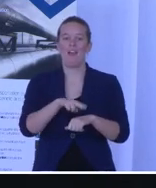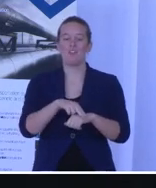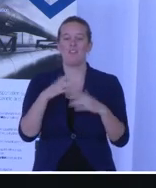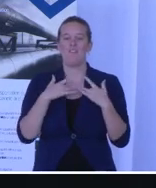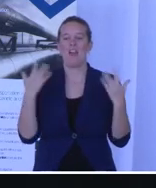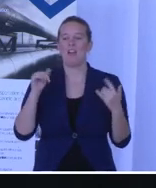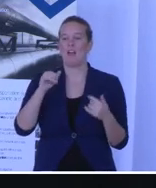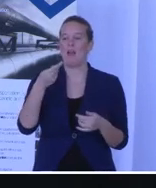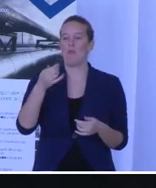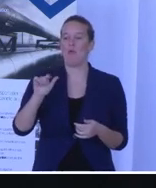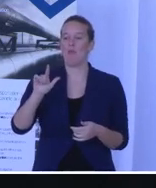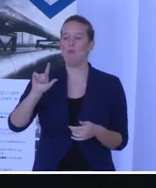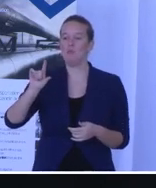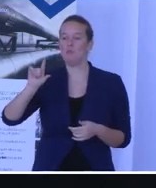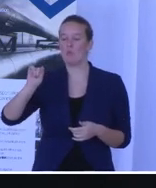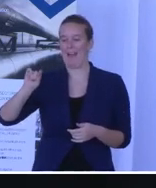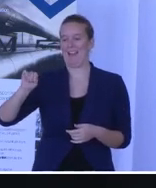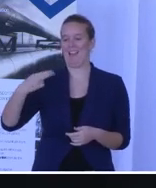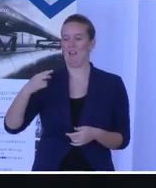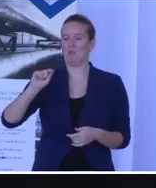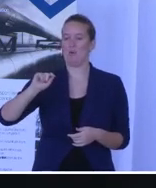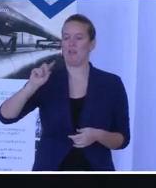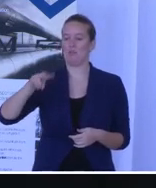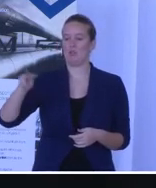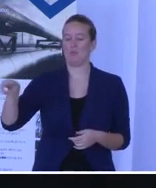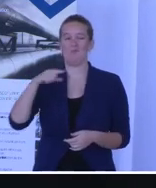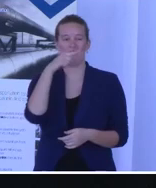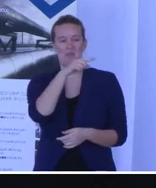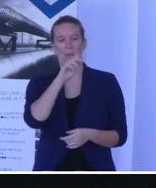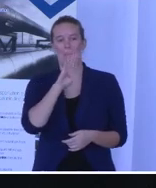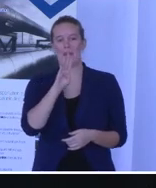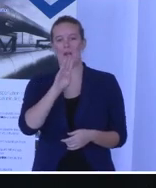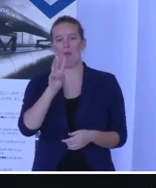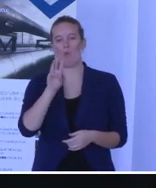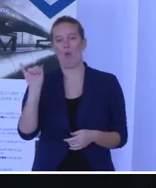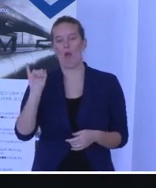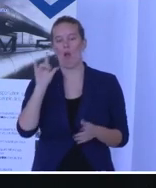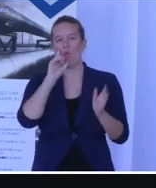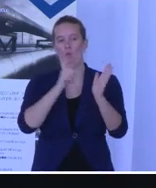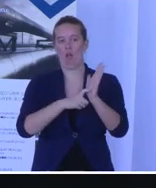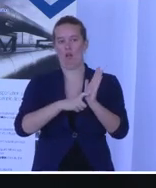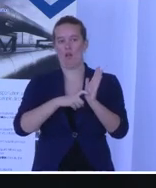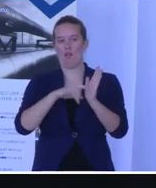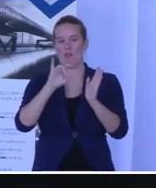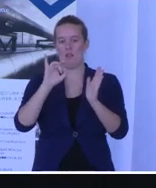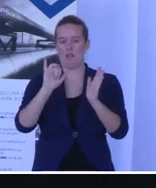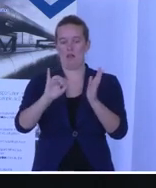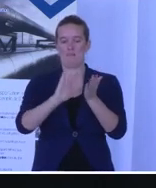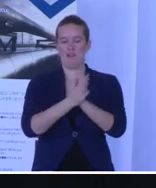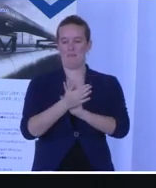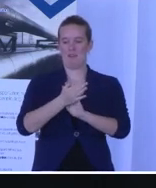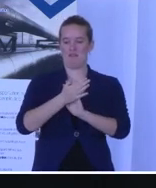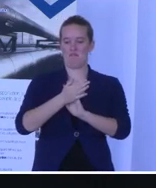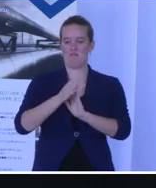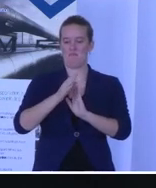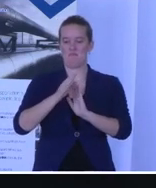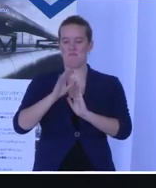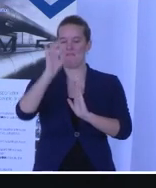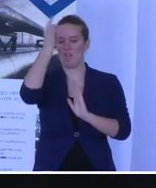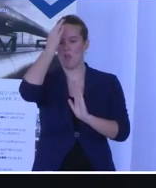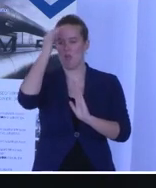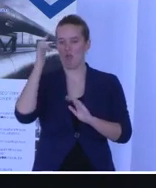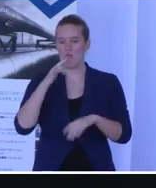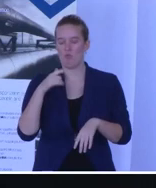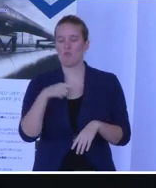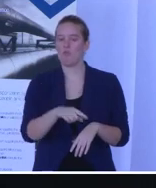April 20th, 2022 at BWI, recognizing the federalization of BWI, the